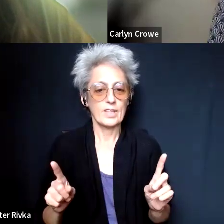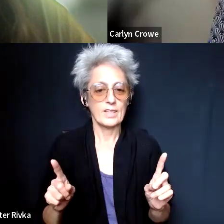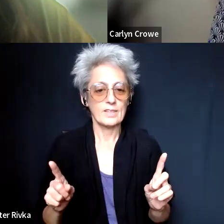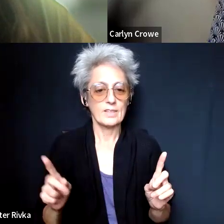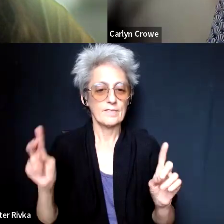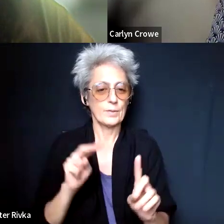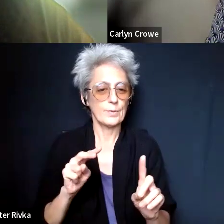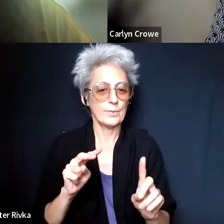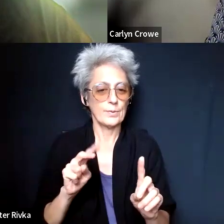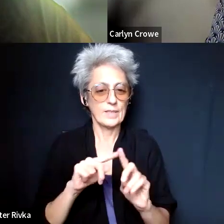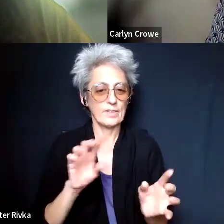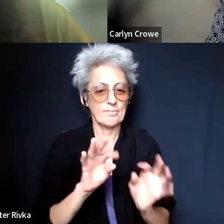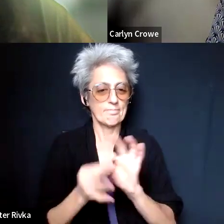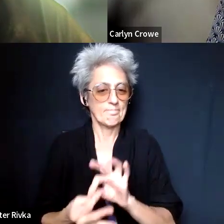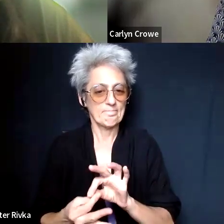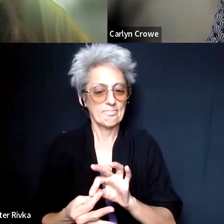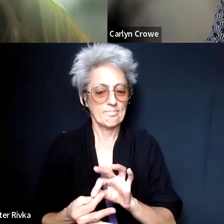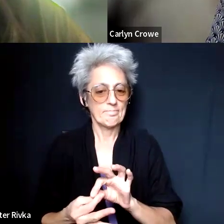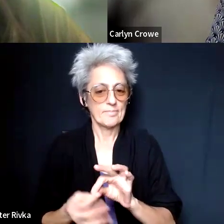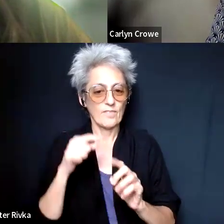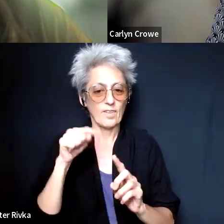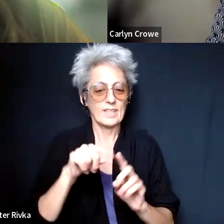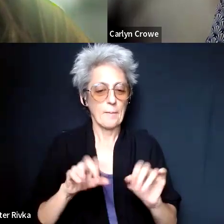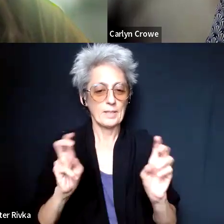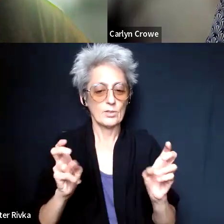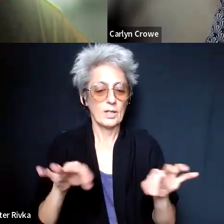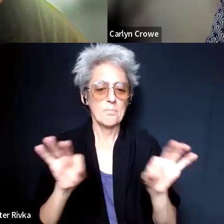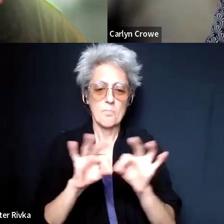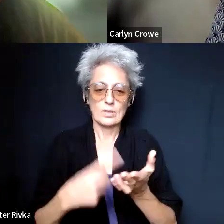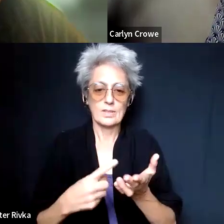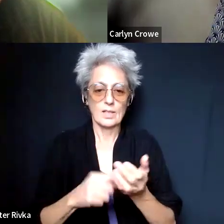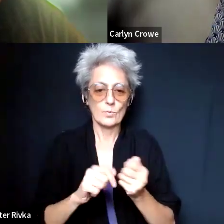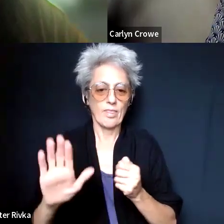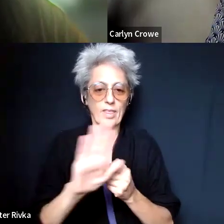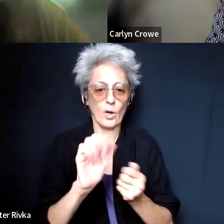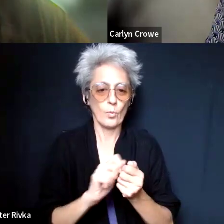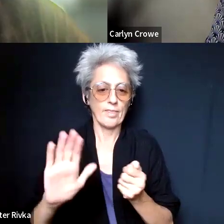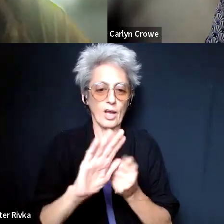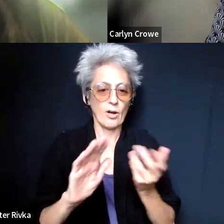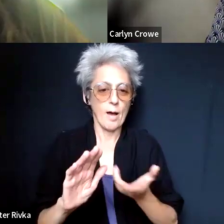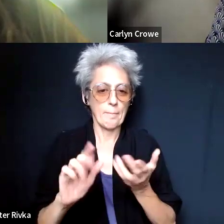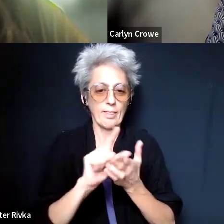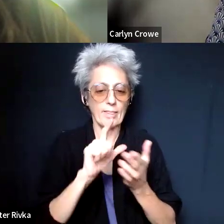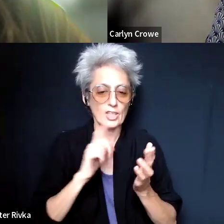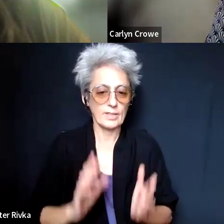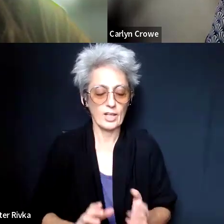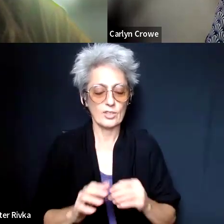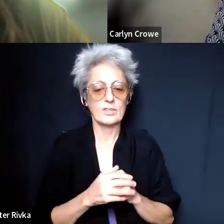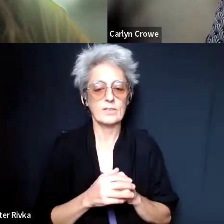issue. And so I think it's really important for people to talk about it with their legislators and really cut through some of